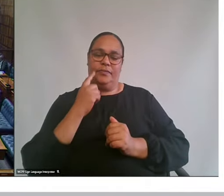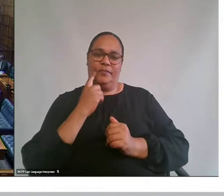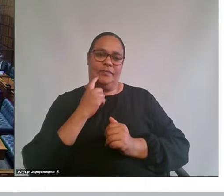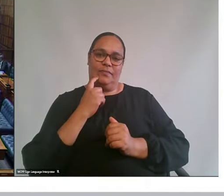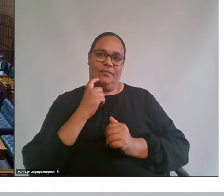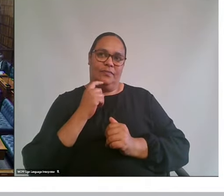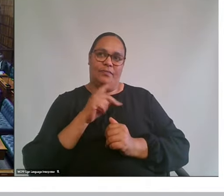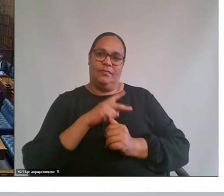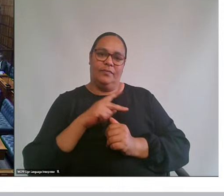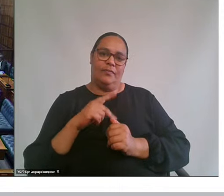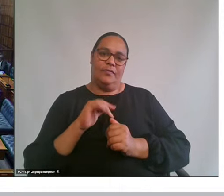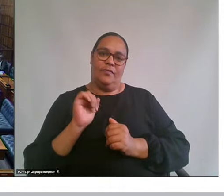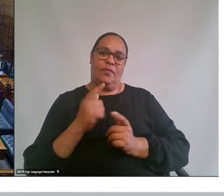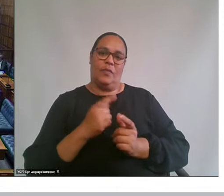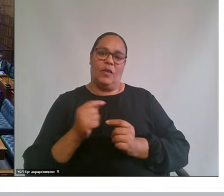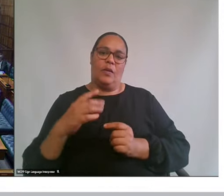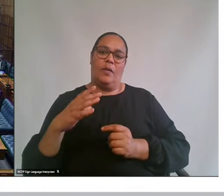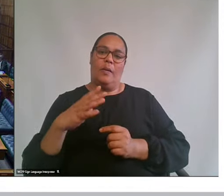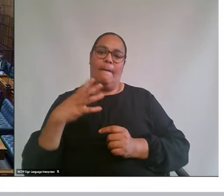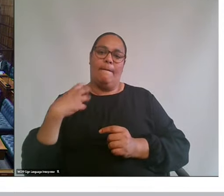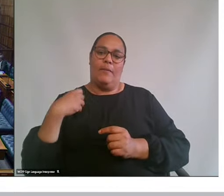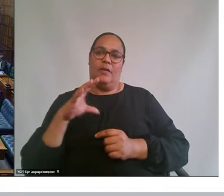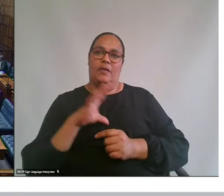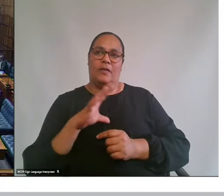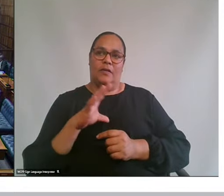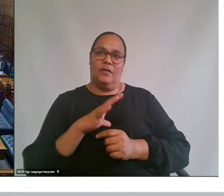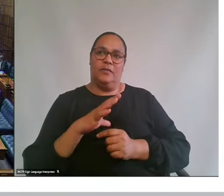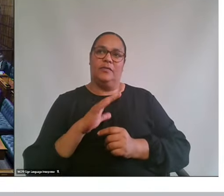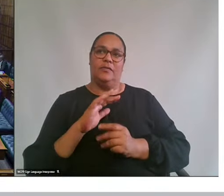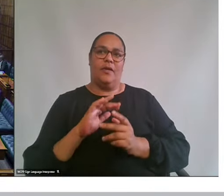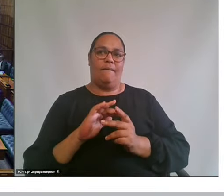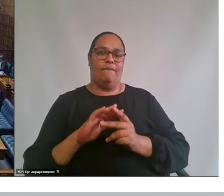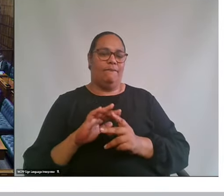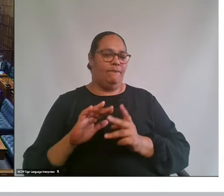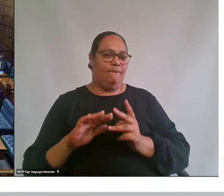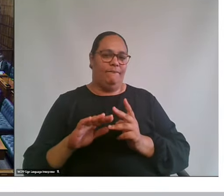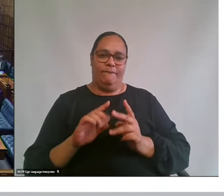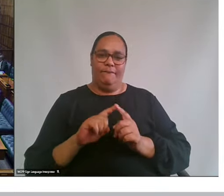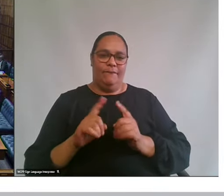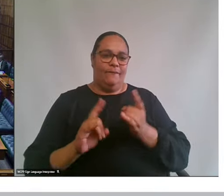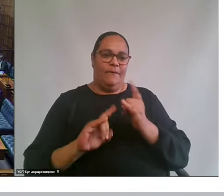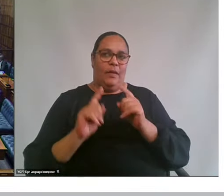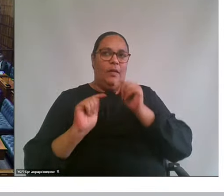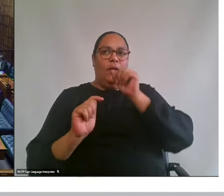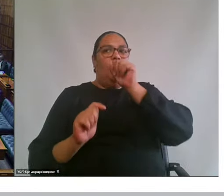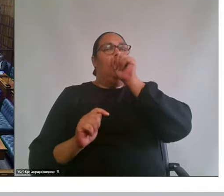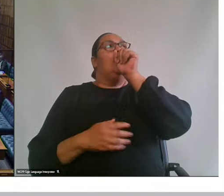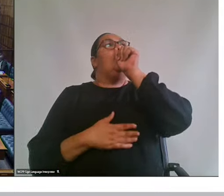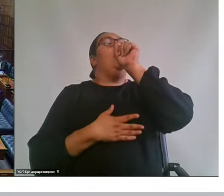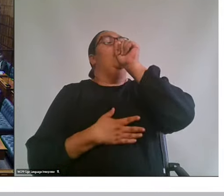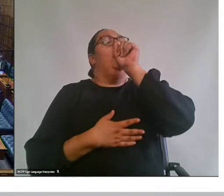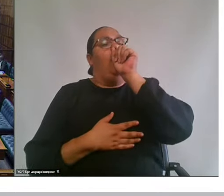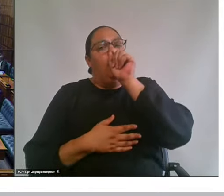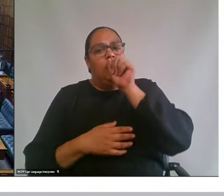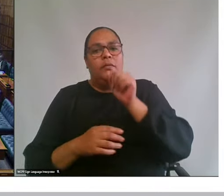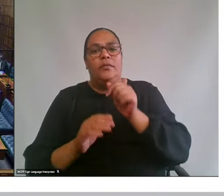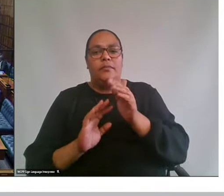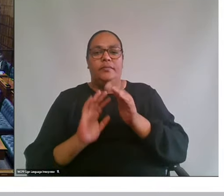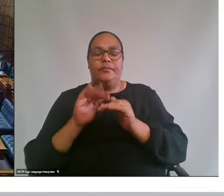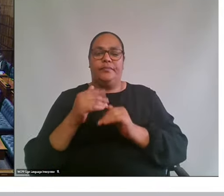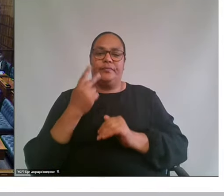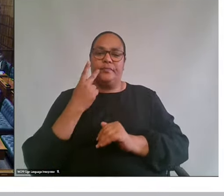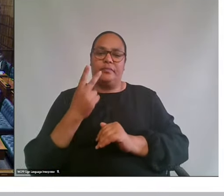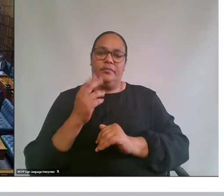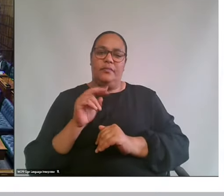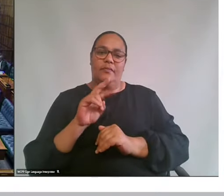premier is fine the minister is fine then you mention the City of Cape Town and then I sit here as a rural person